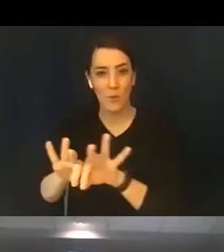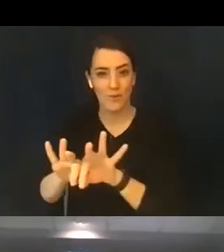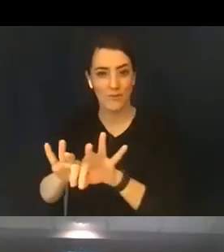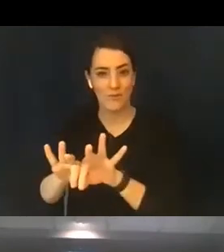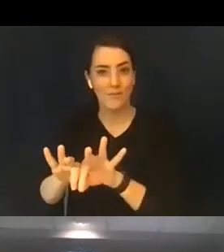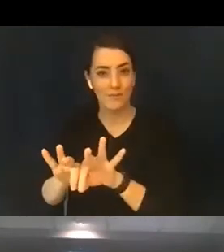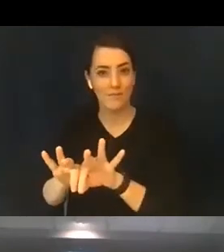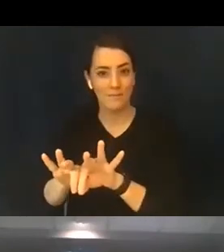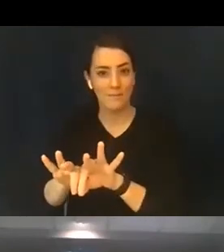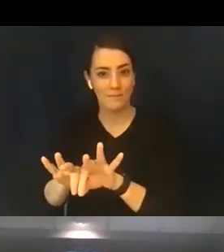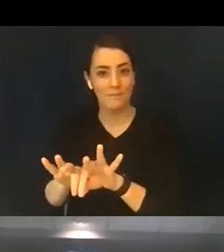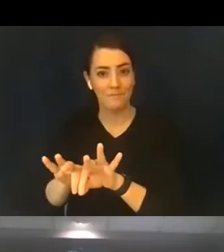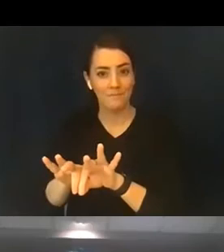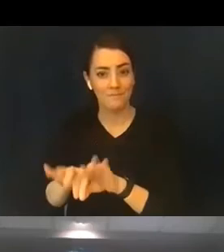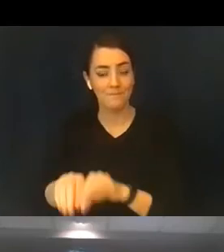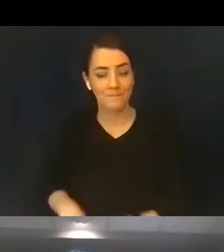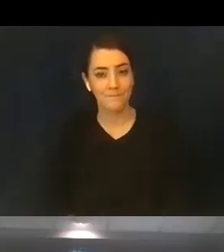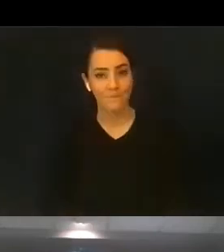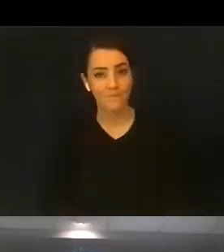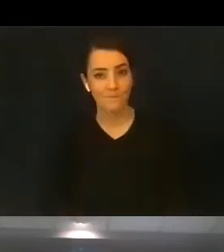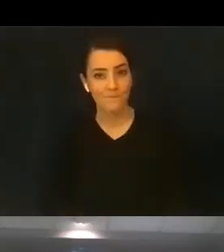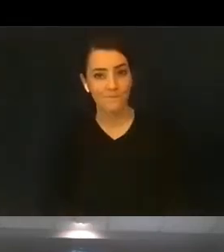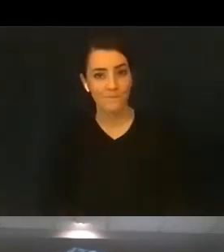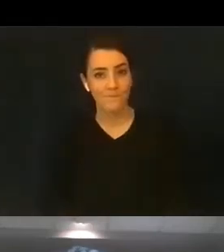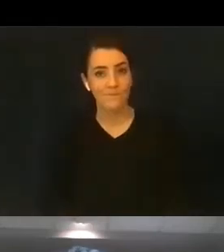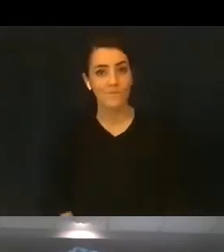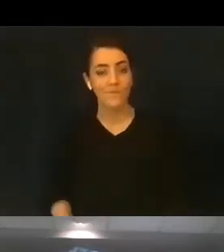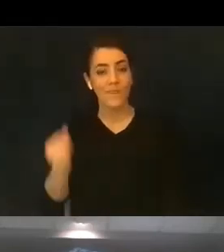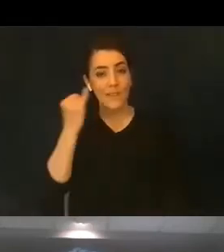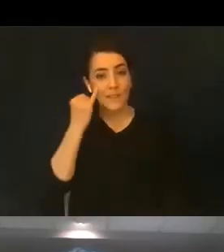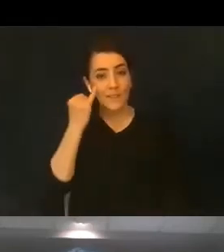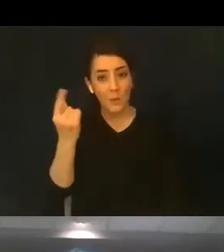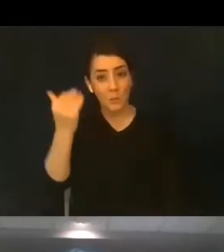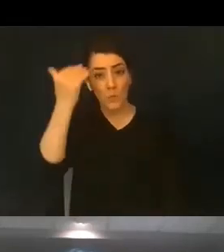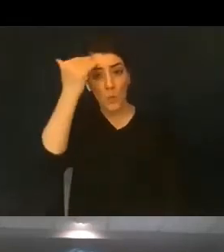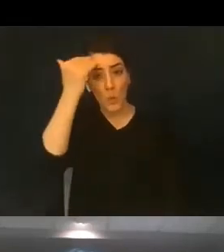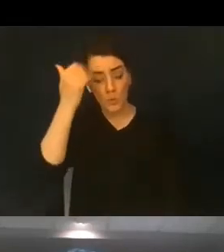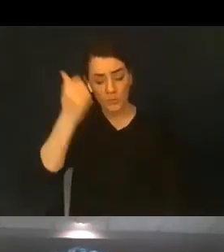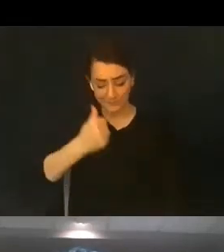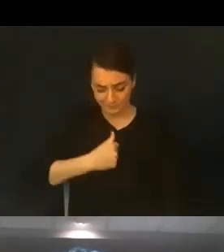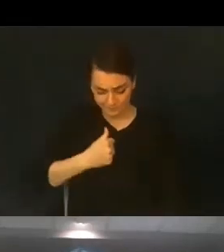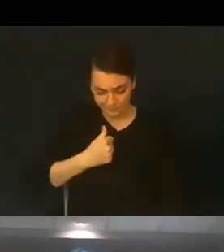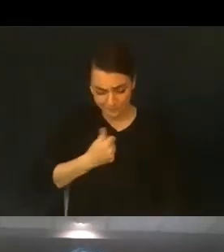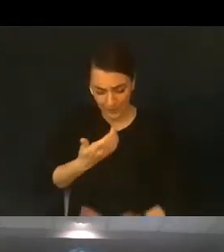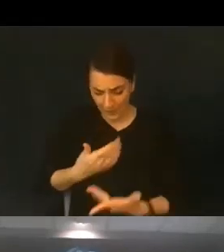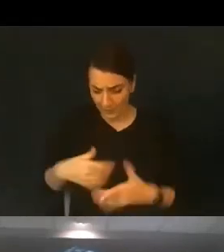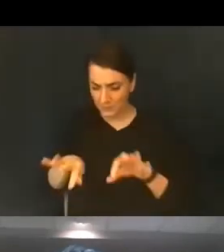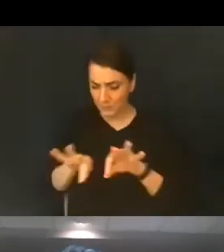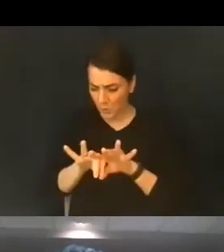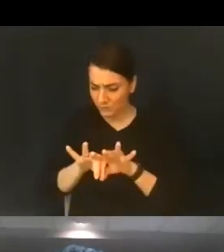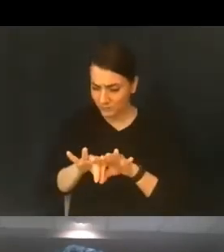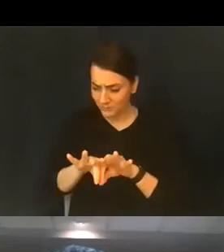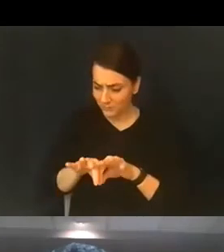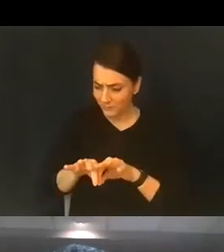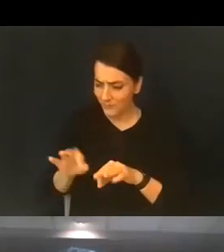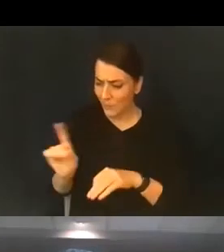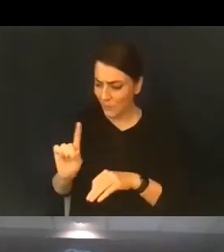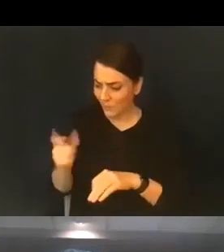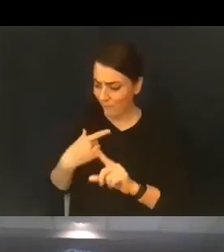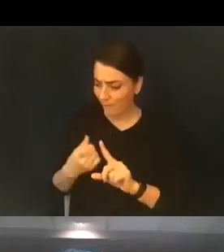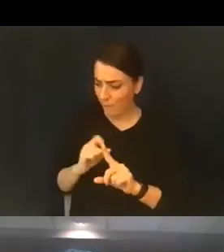then they start to feel like they're part of that. They feel like they're being included. And when people feel